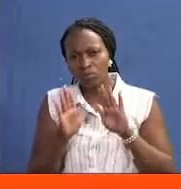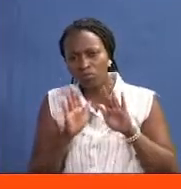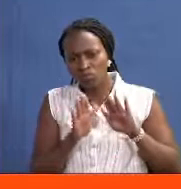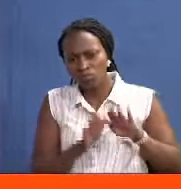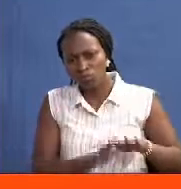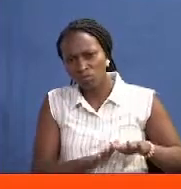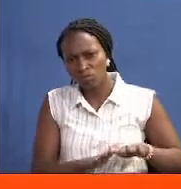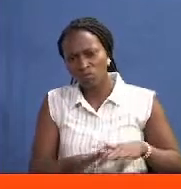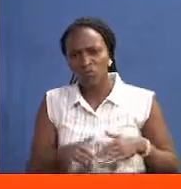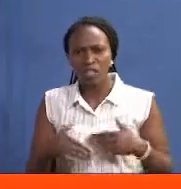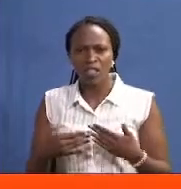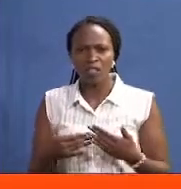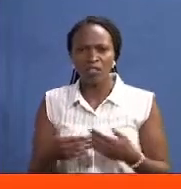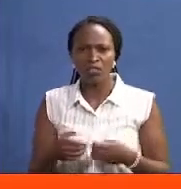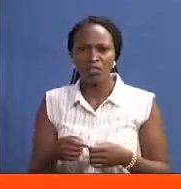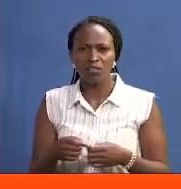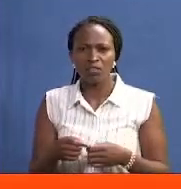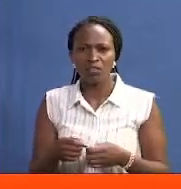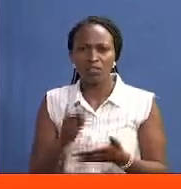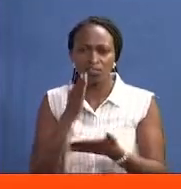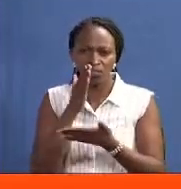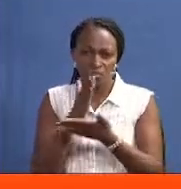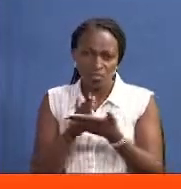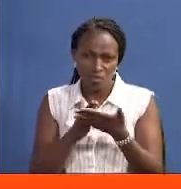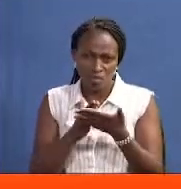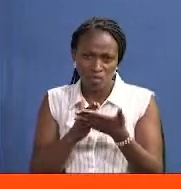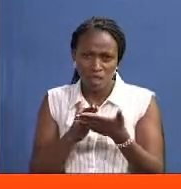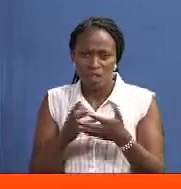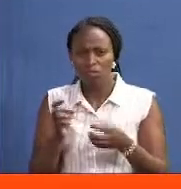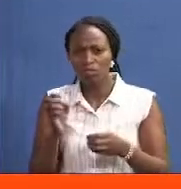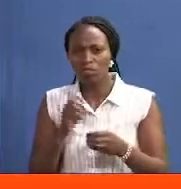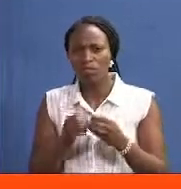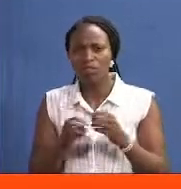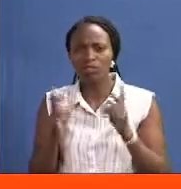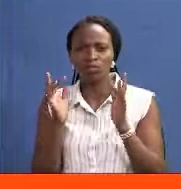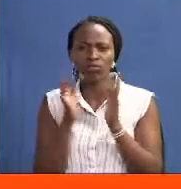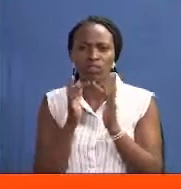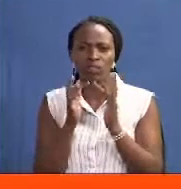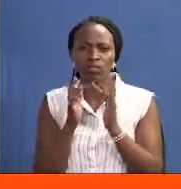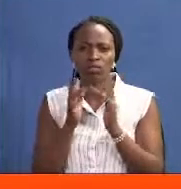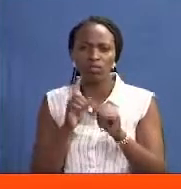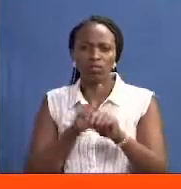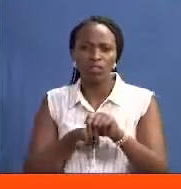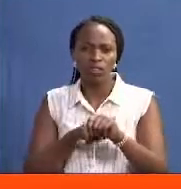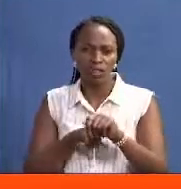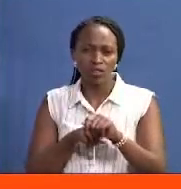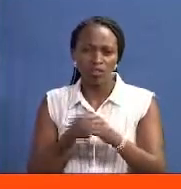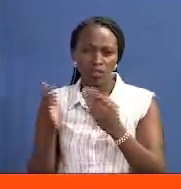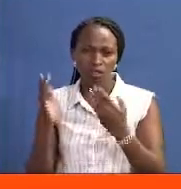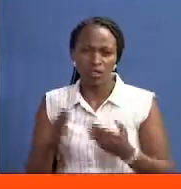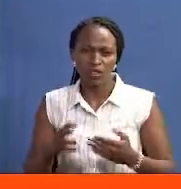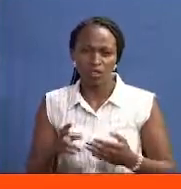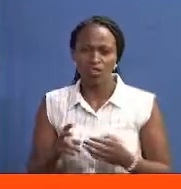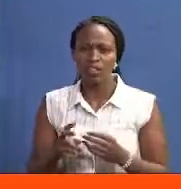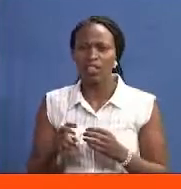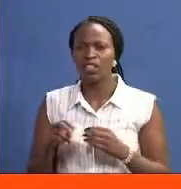time from being part of productions that are being aired in mainstream media, and it's now a time that they are letting loose. Is that